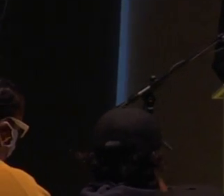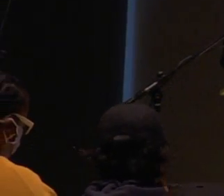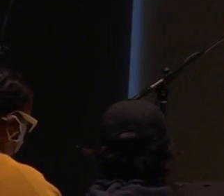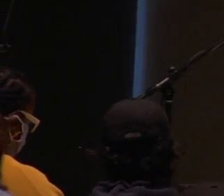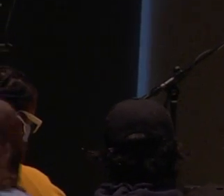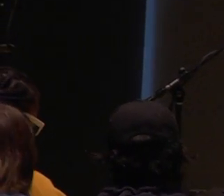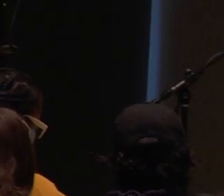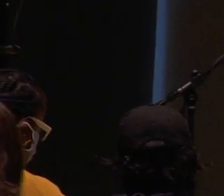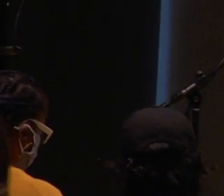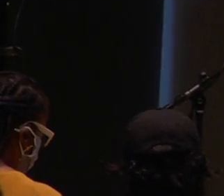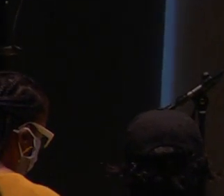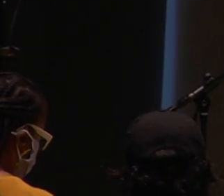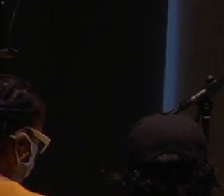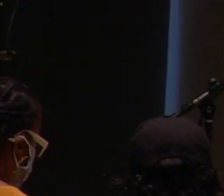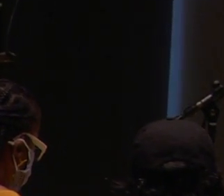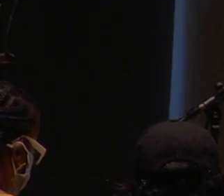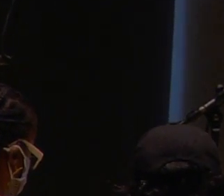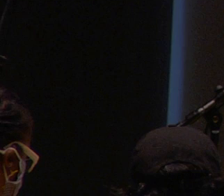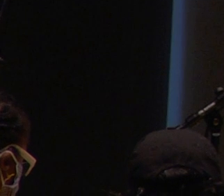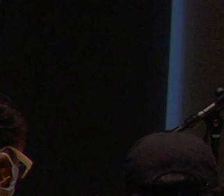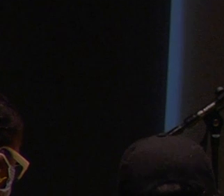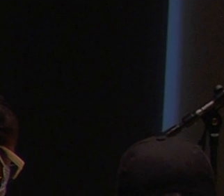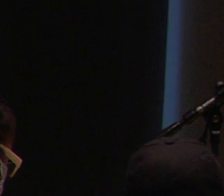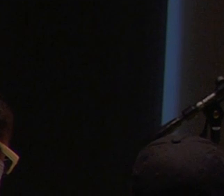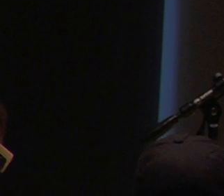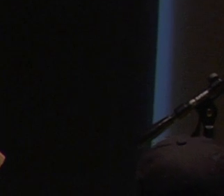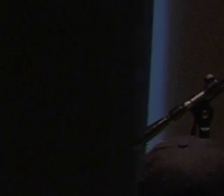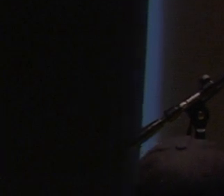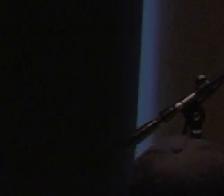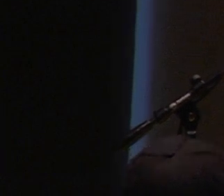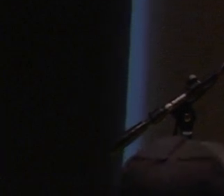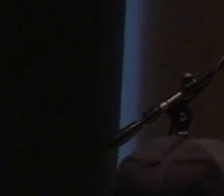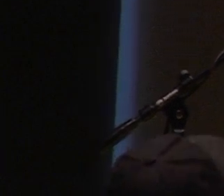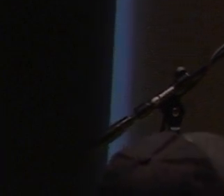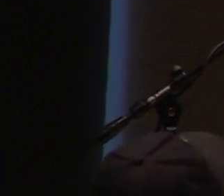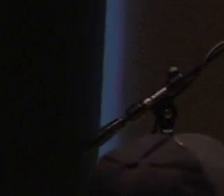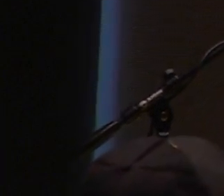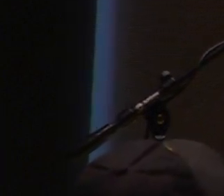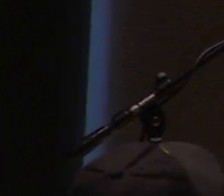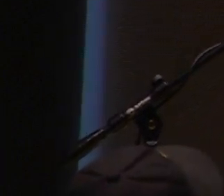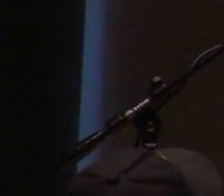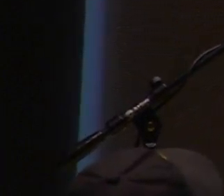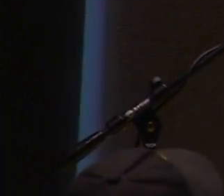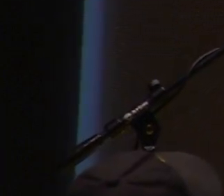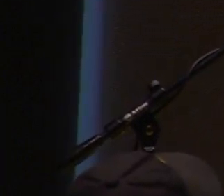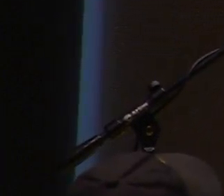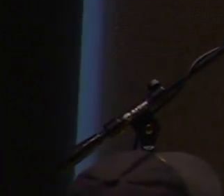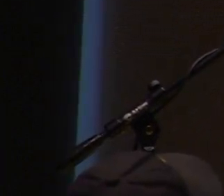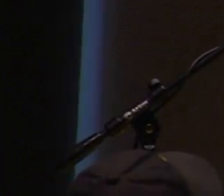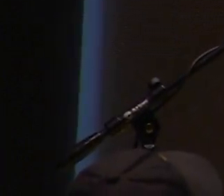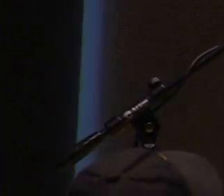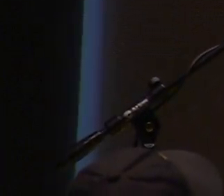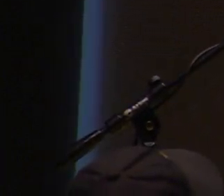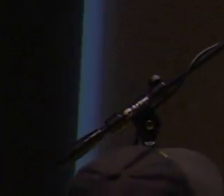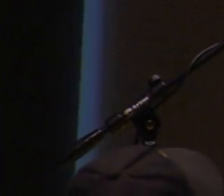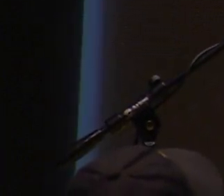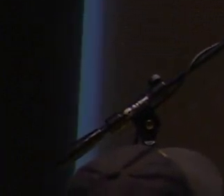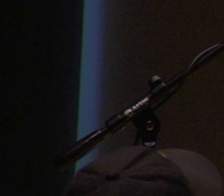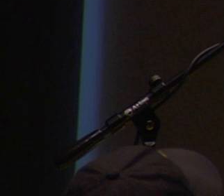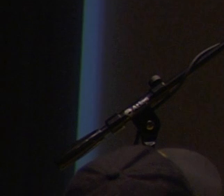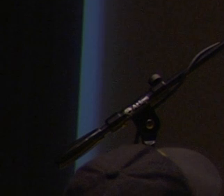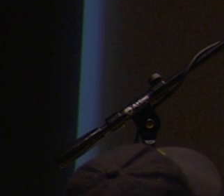Good afternoon, everyone, and welcome to today's program with artists Nathaniel Mary